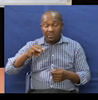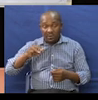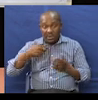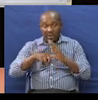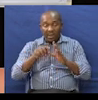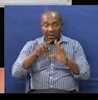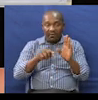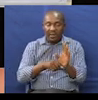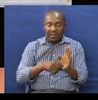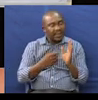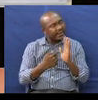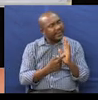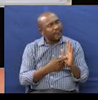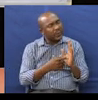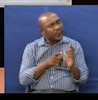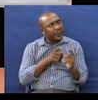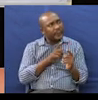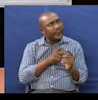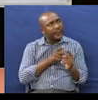for example,